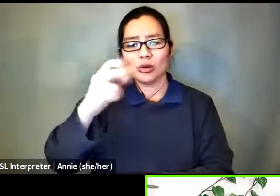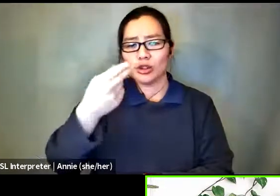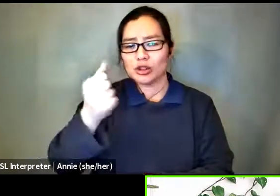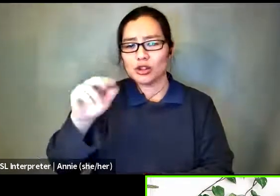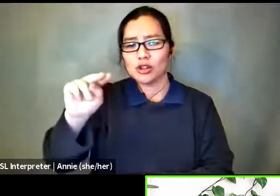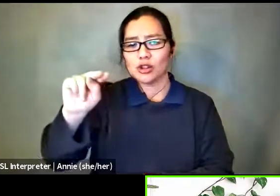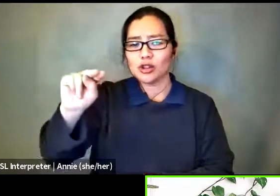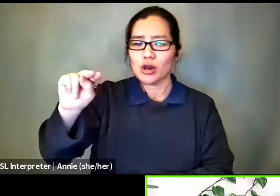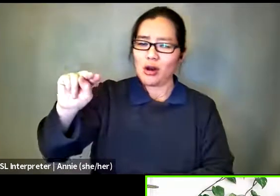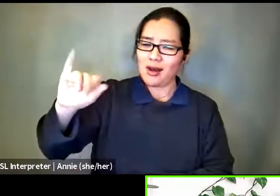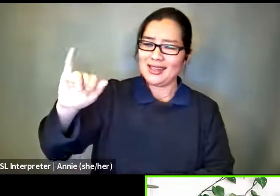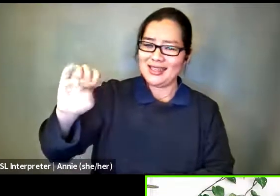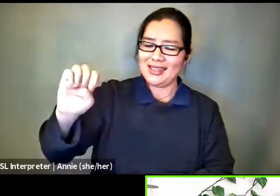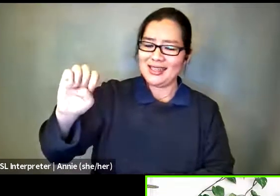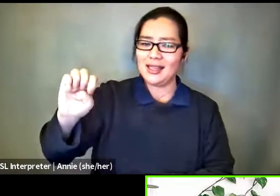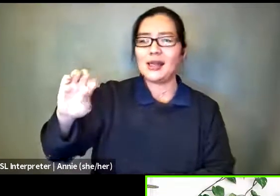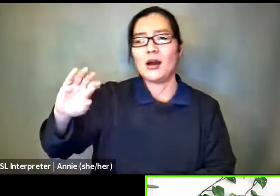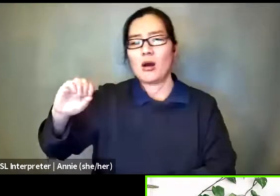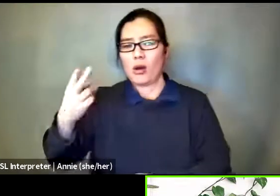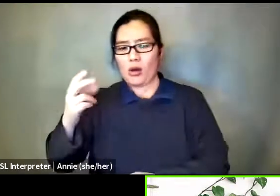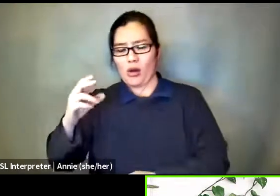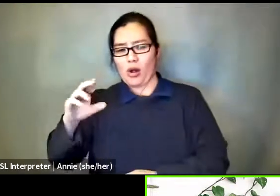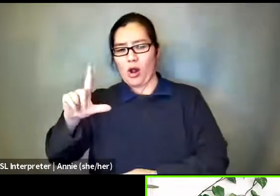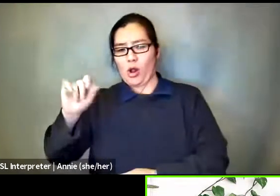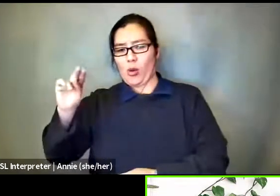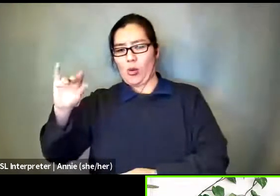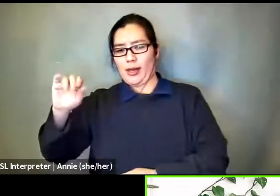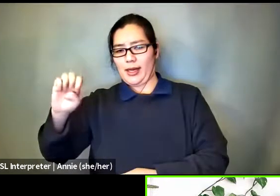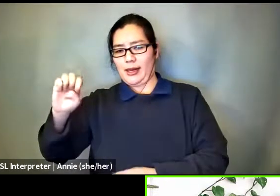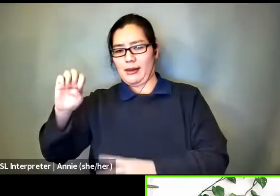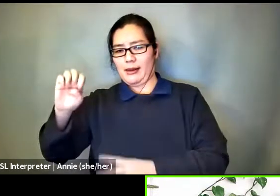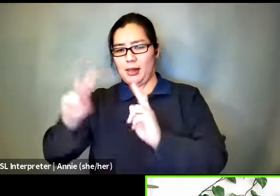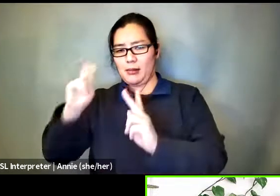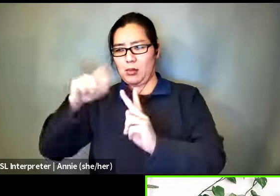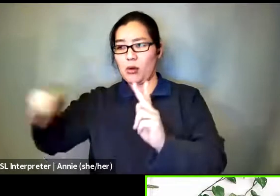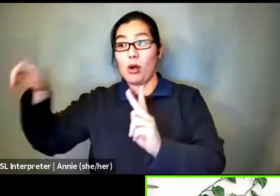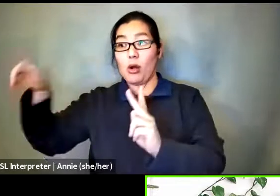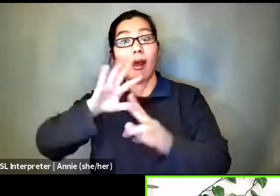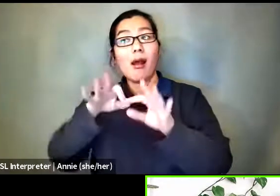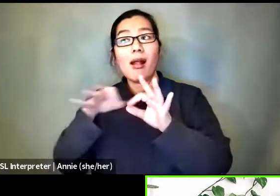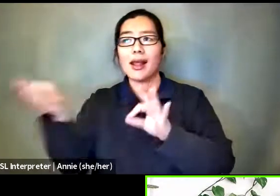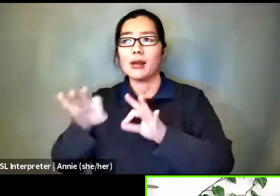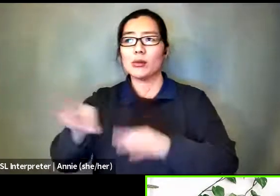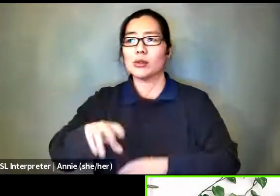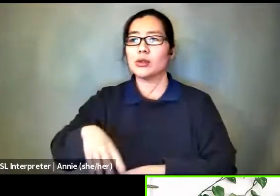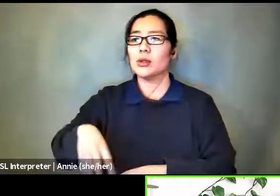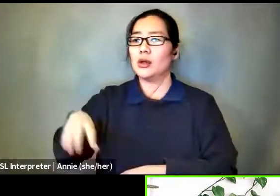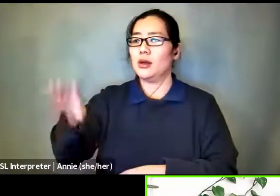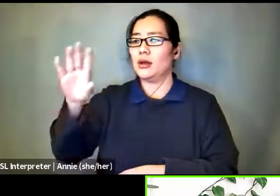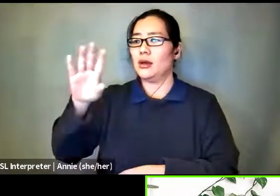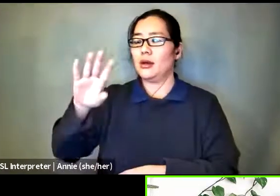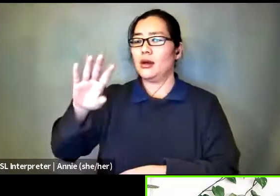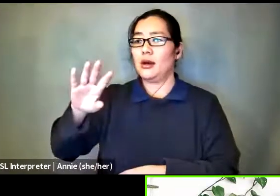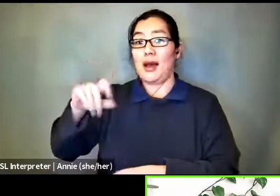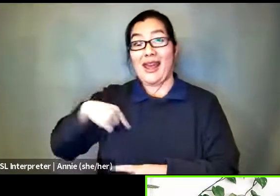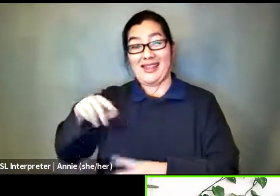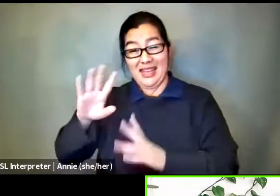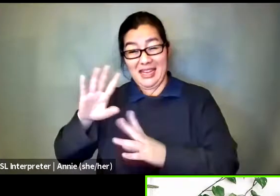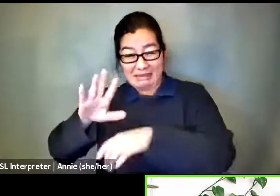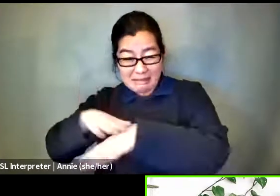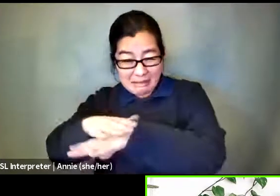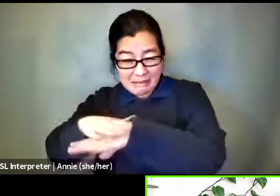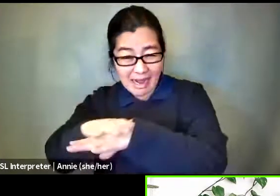working on today. So their name for this place and their language is Huichin, and the English name is Oakland. These are